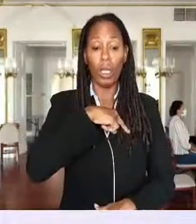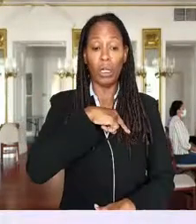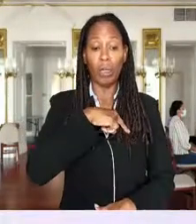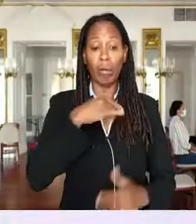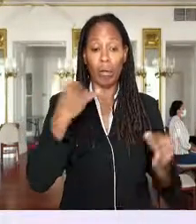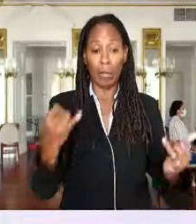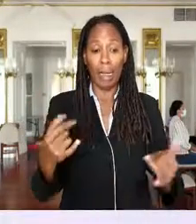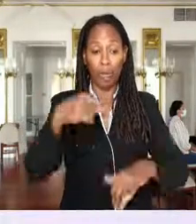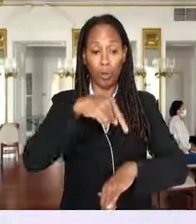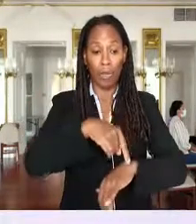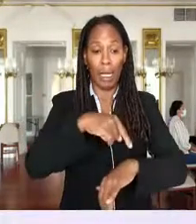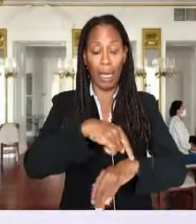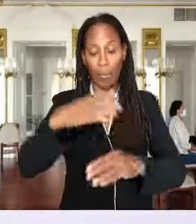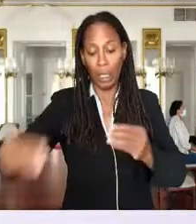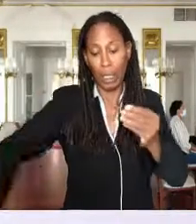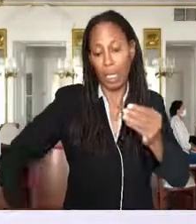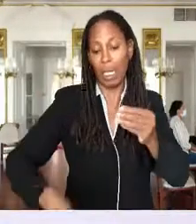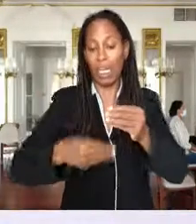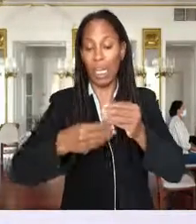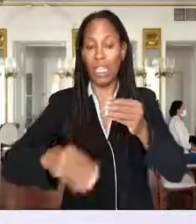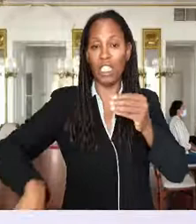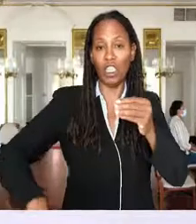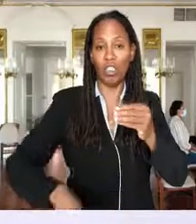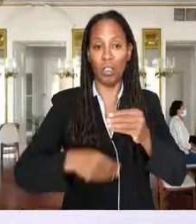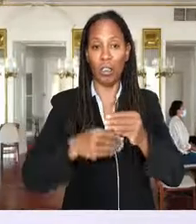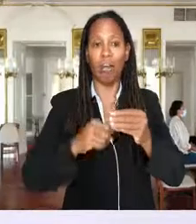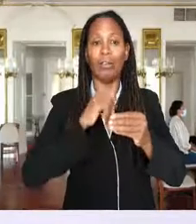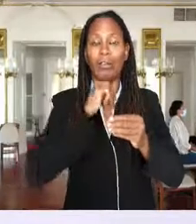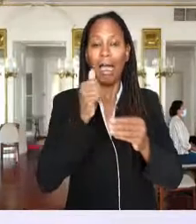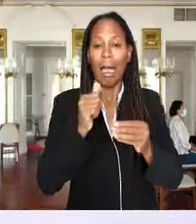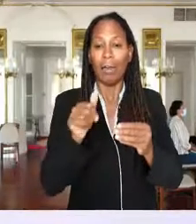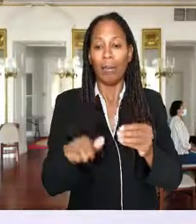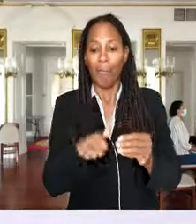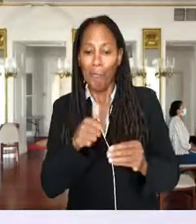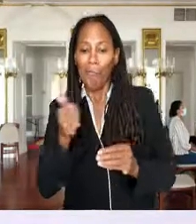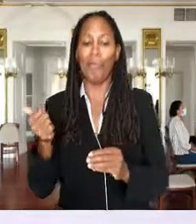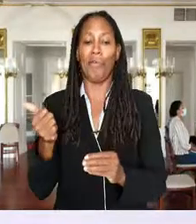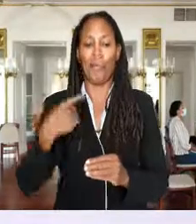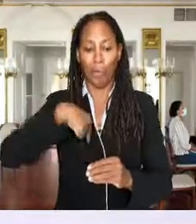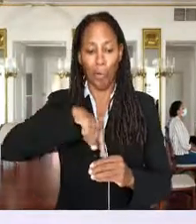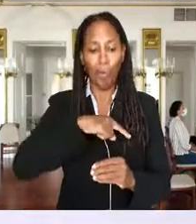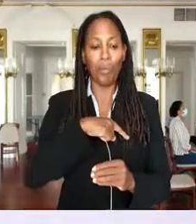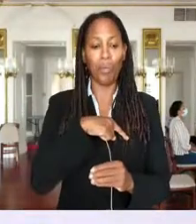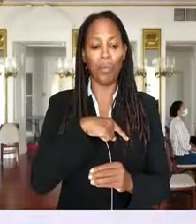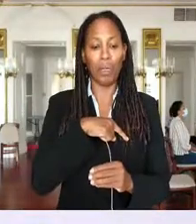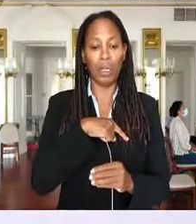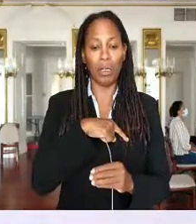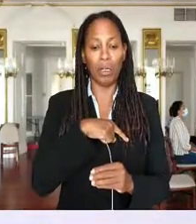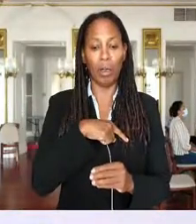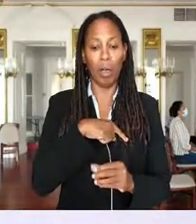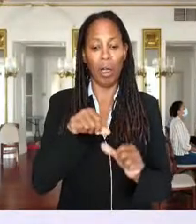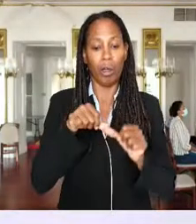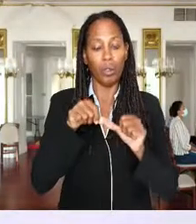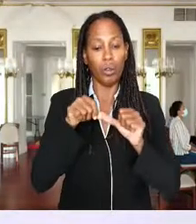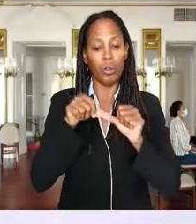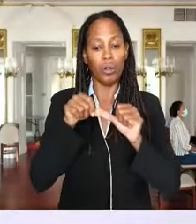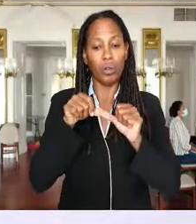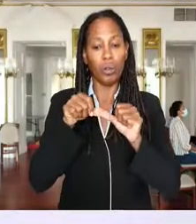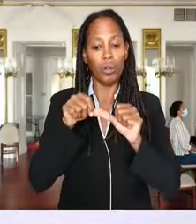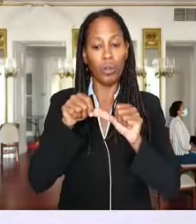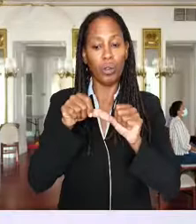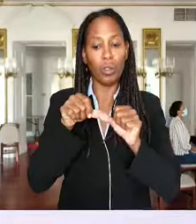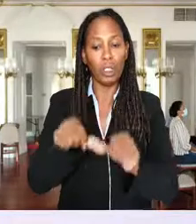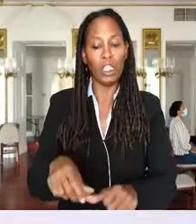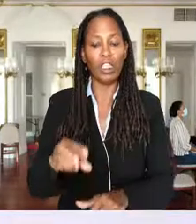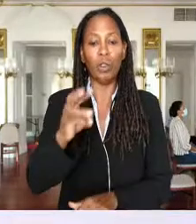of in addition to, not instead of. We're going to extend our water